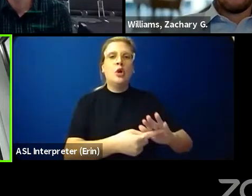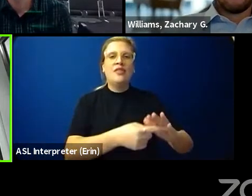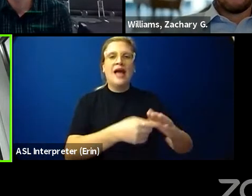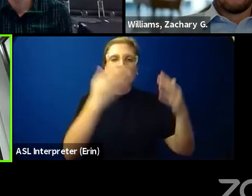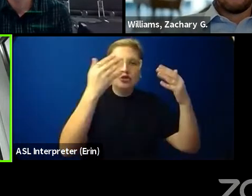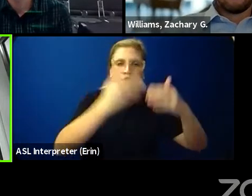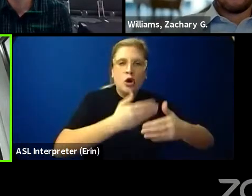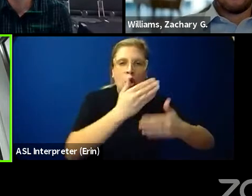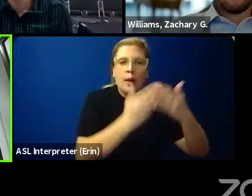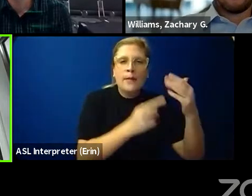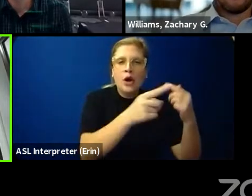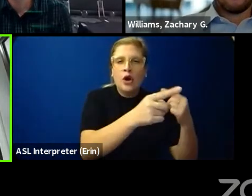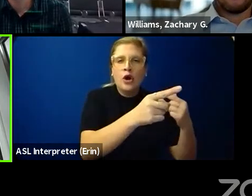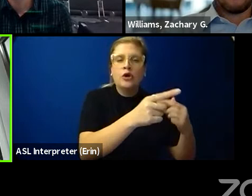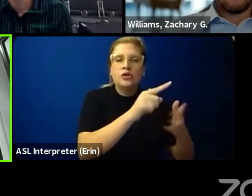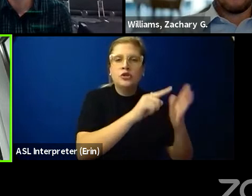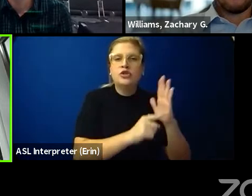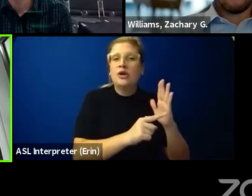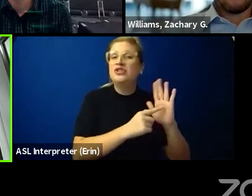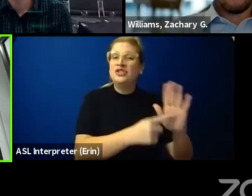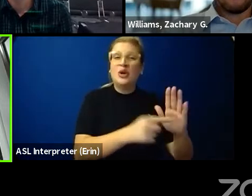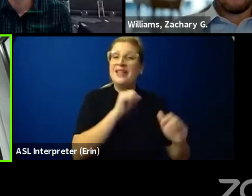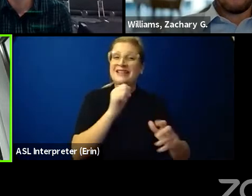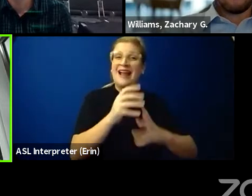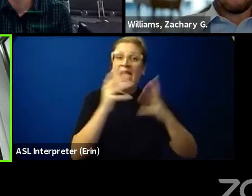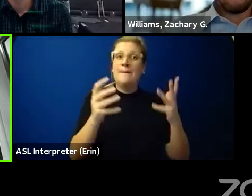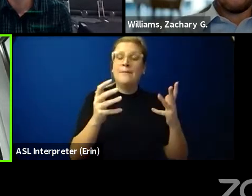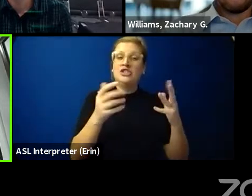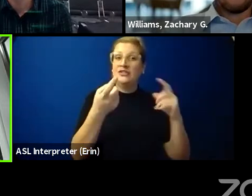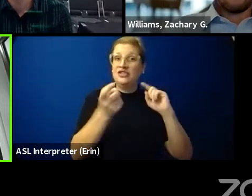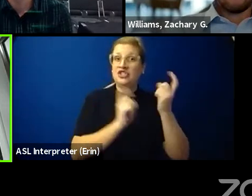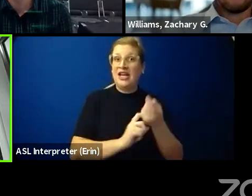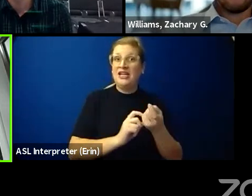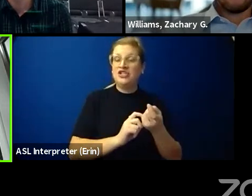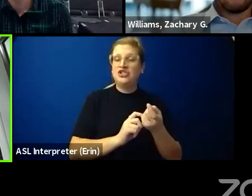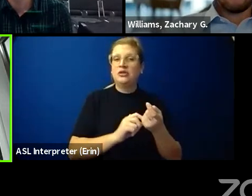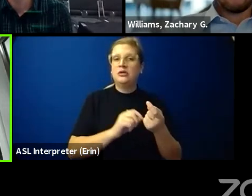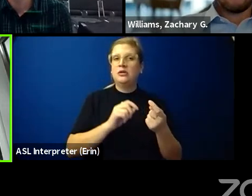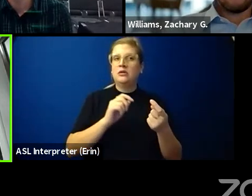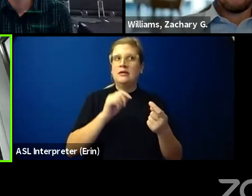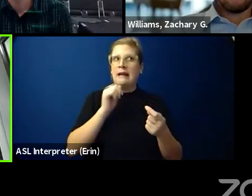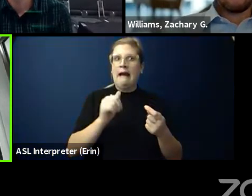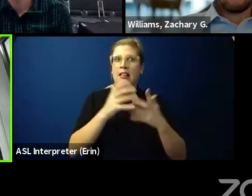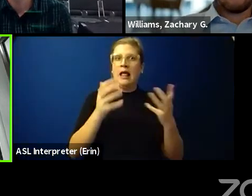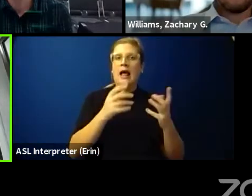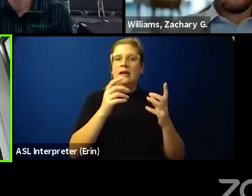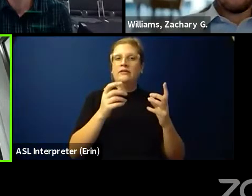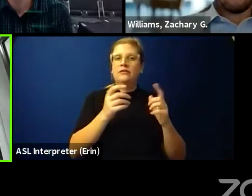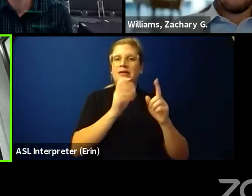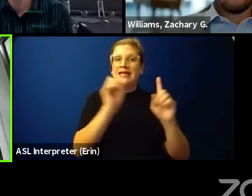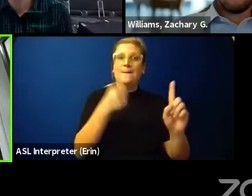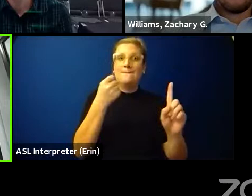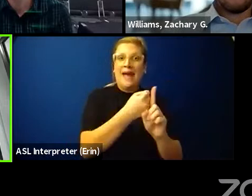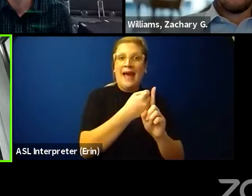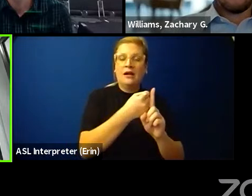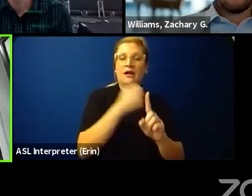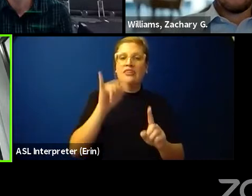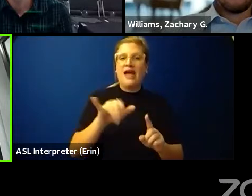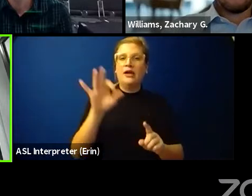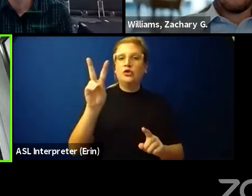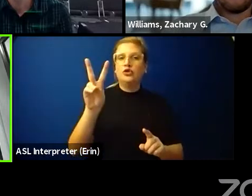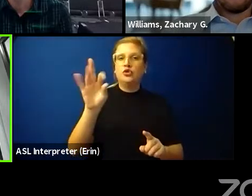really isn't much of a change in that impact to them by shaving that feet off or 2.5 feet off the